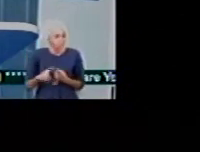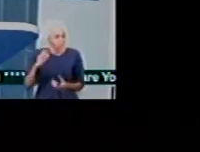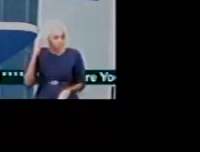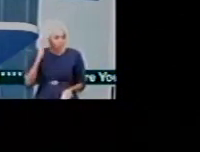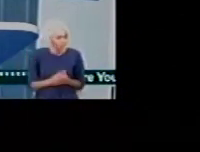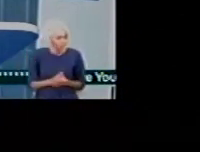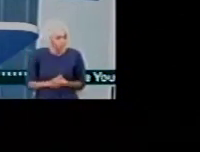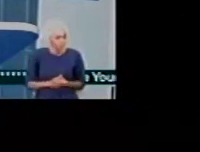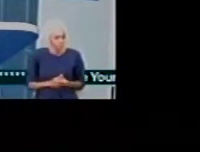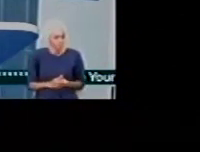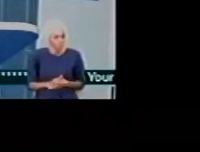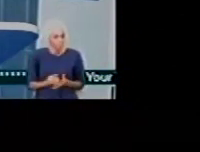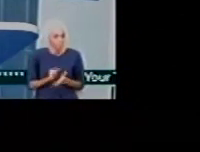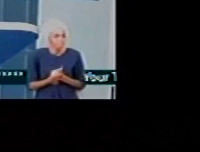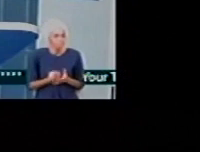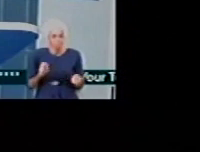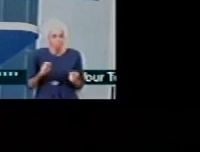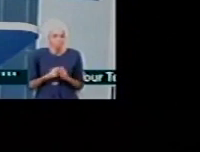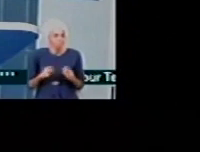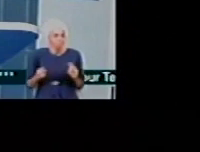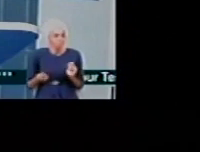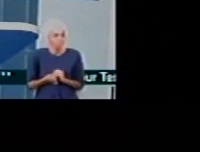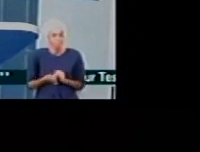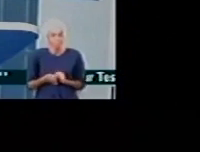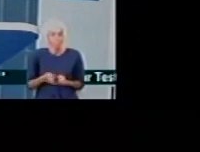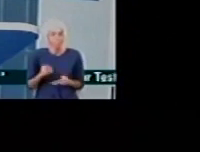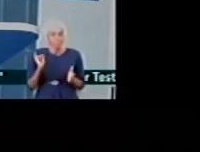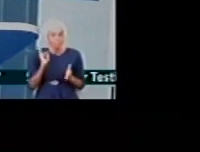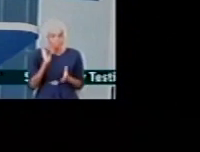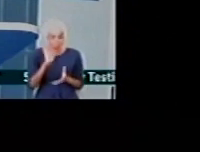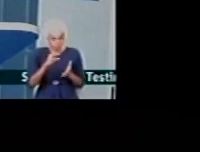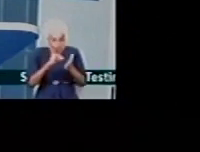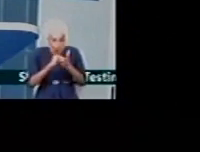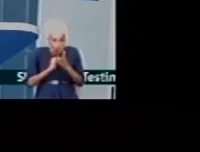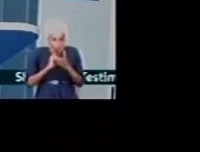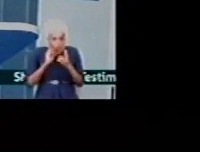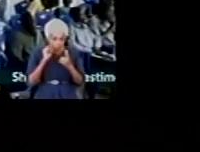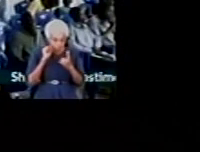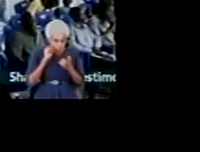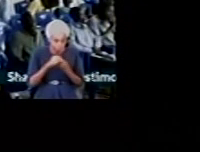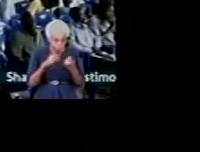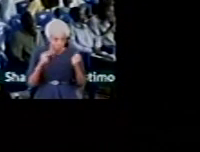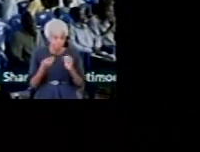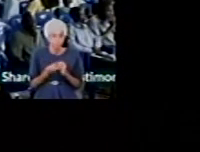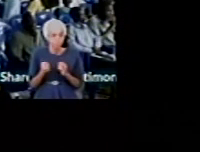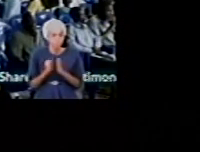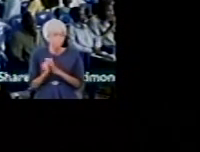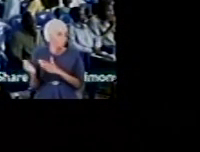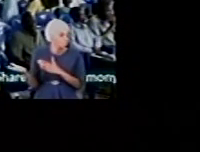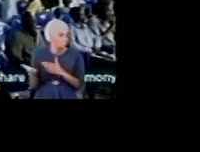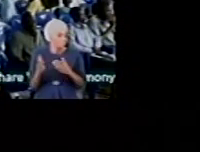also bringing shame to you and reproach has come to an end tonight.